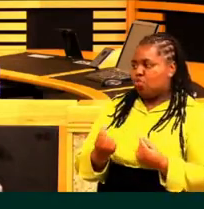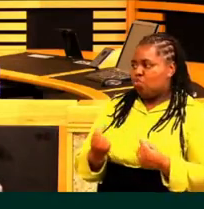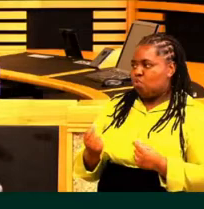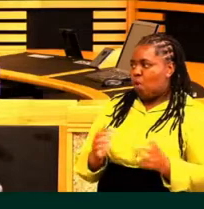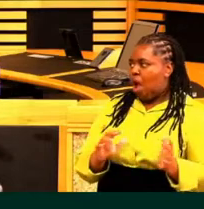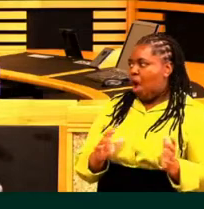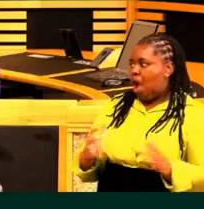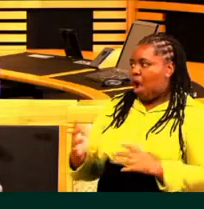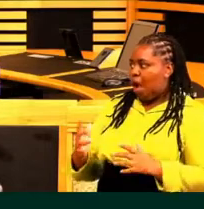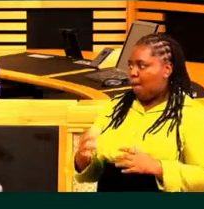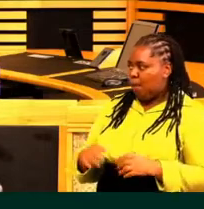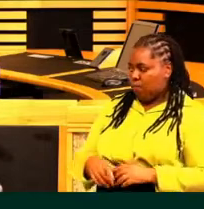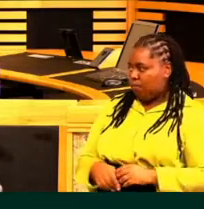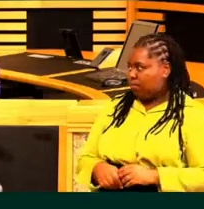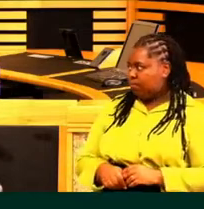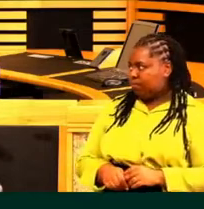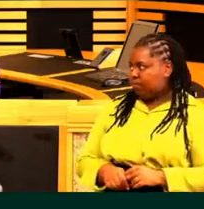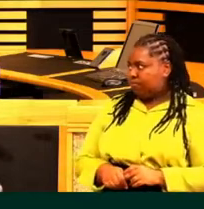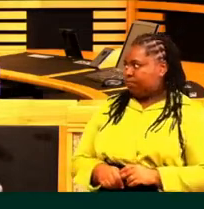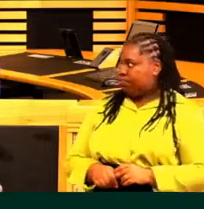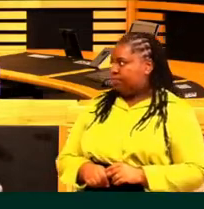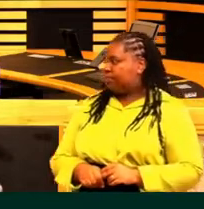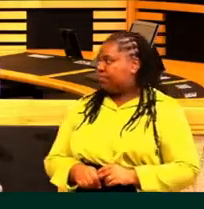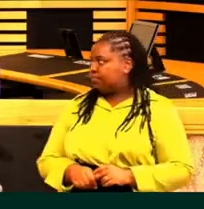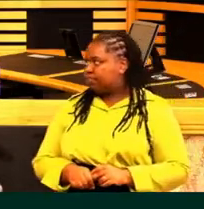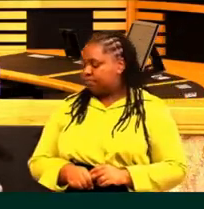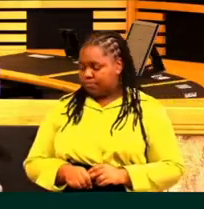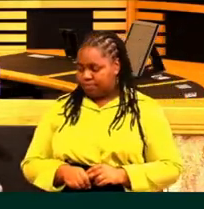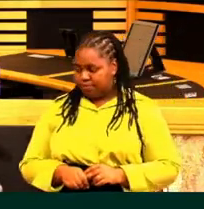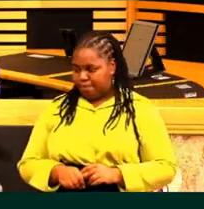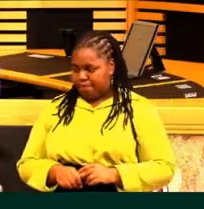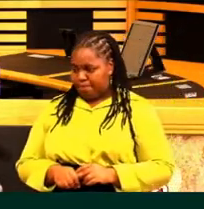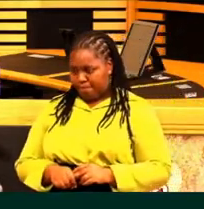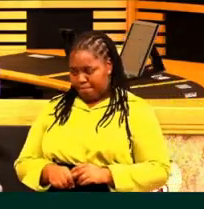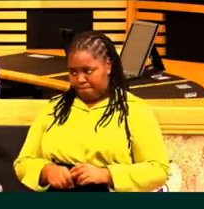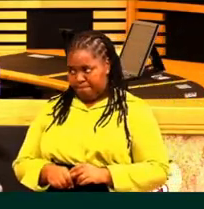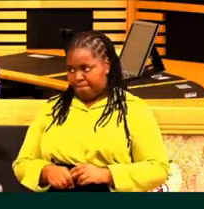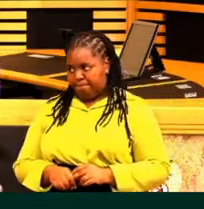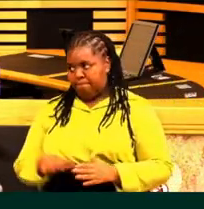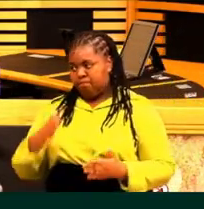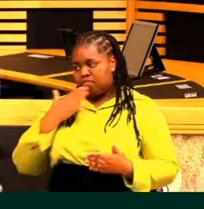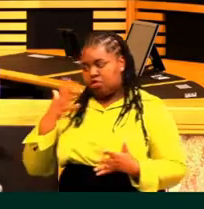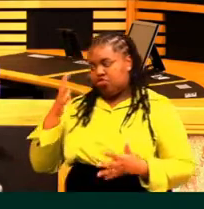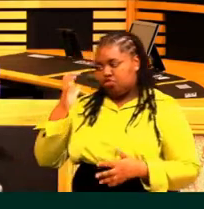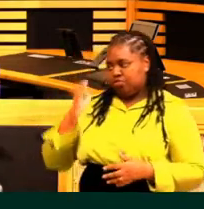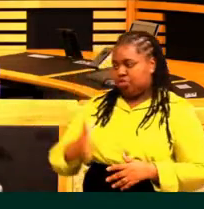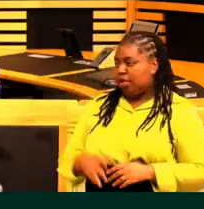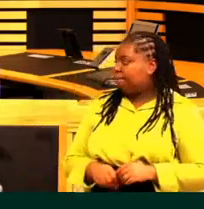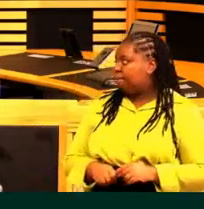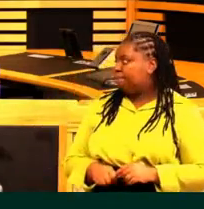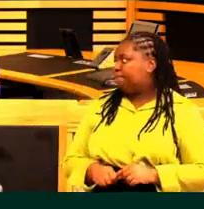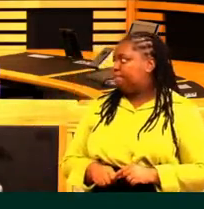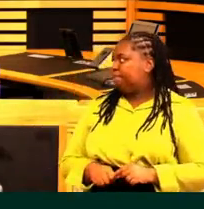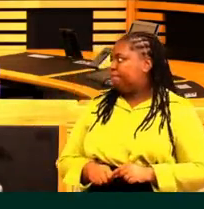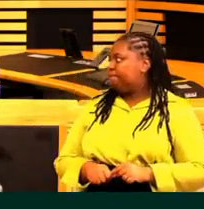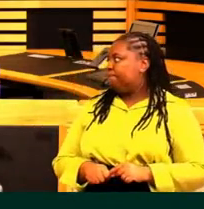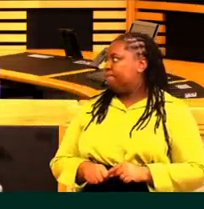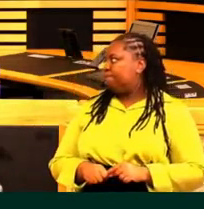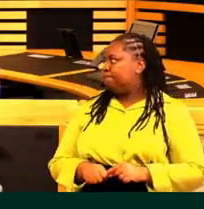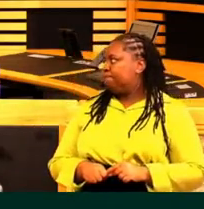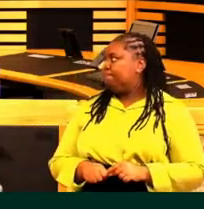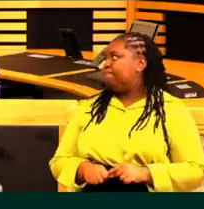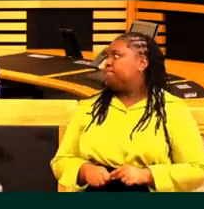social problems facing the youth and innovative solutions thank you speaker thank you very much